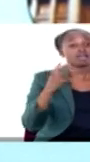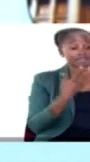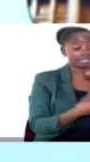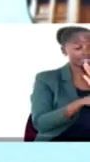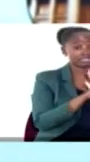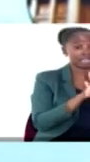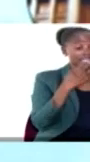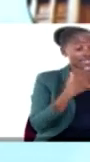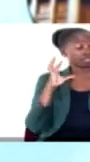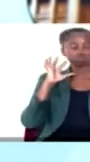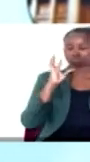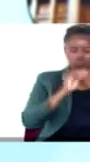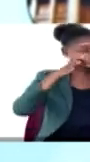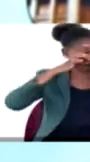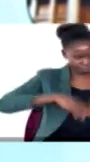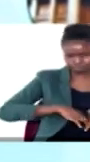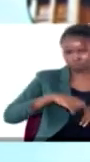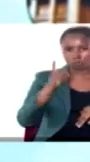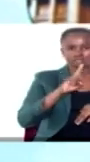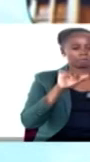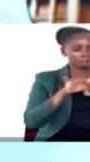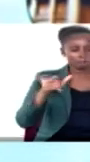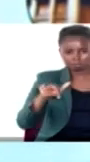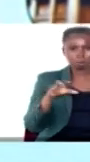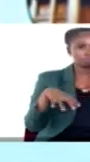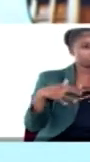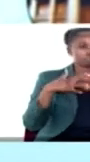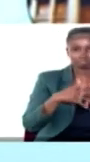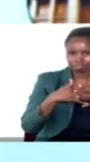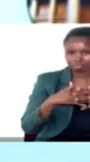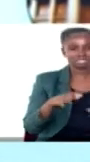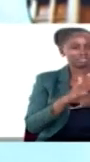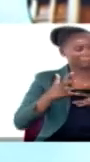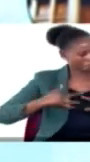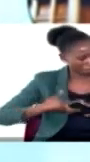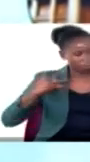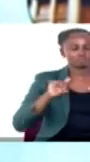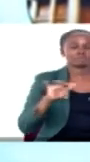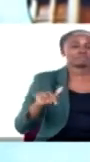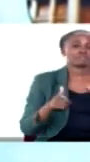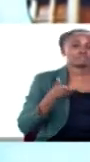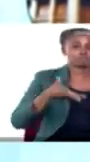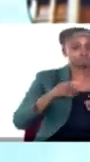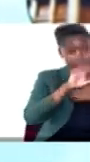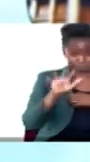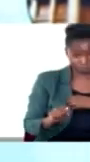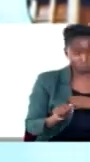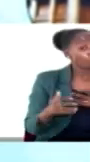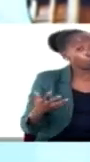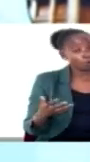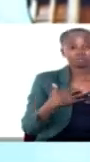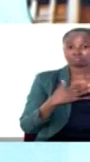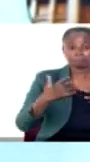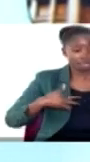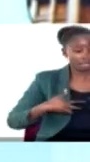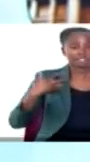to a total breakdown of public order fueled by anger amongst our people, anger about a